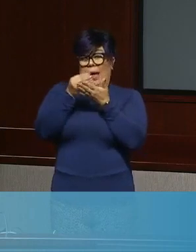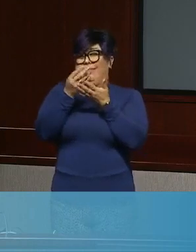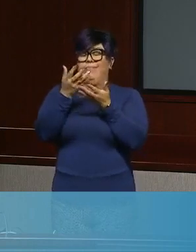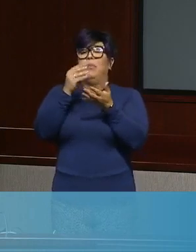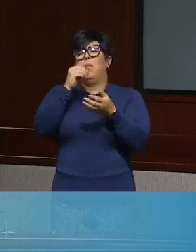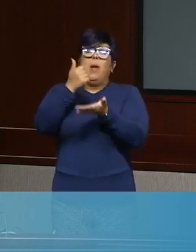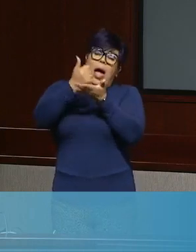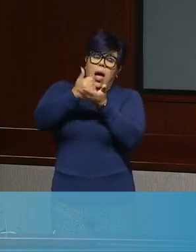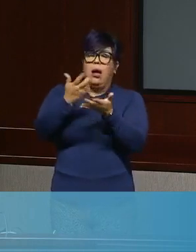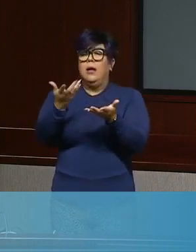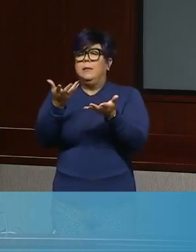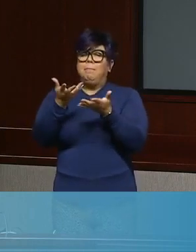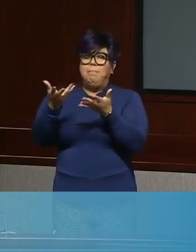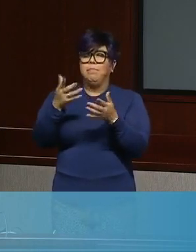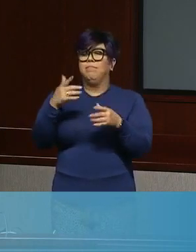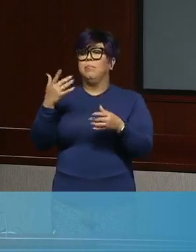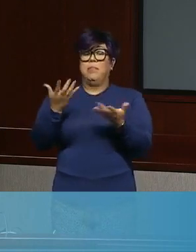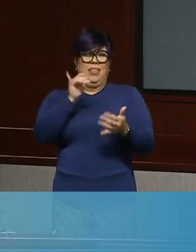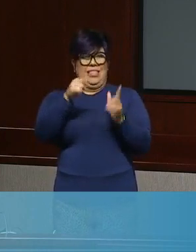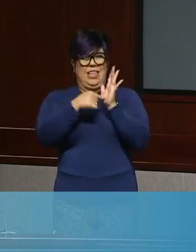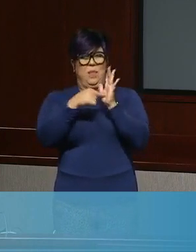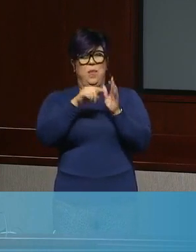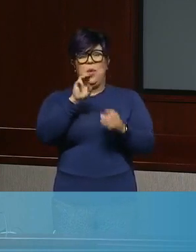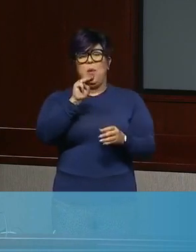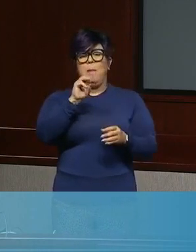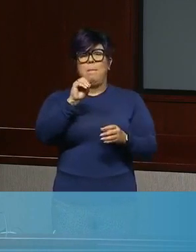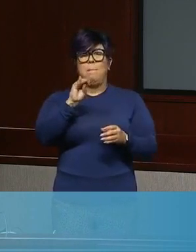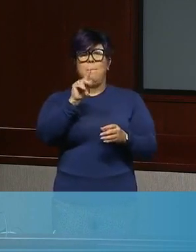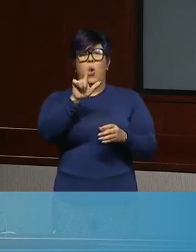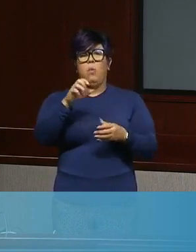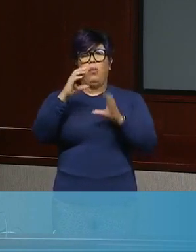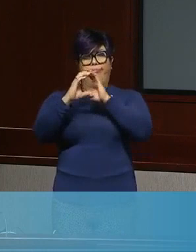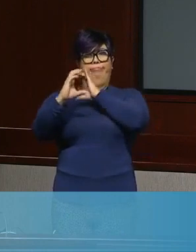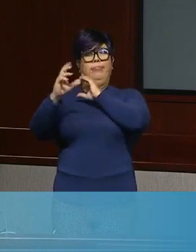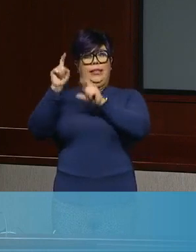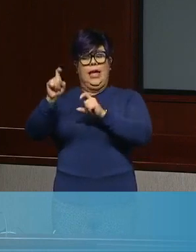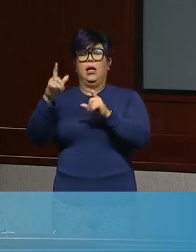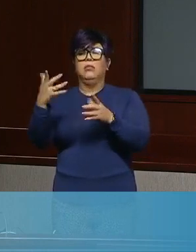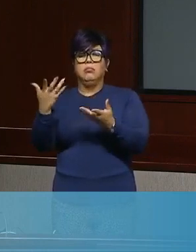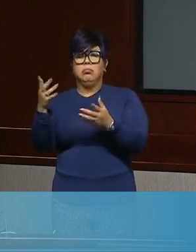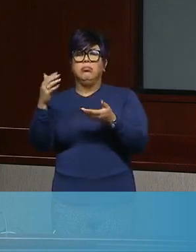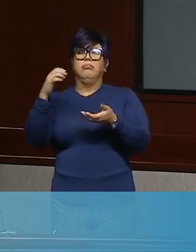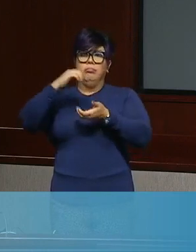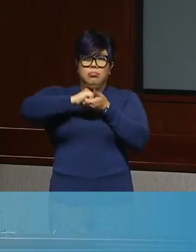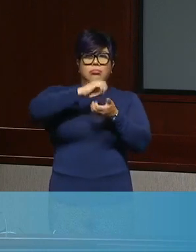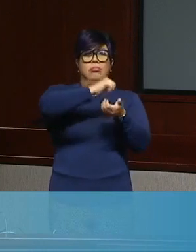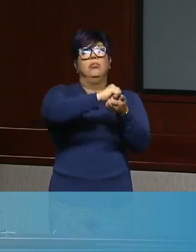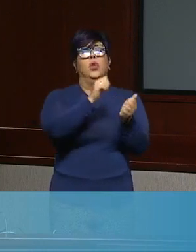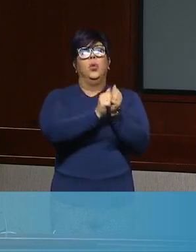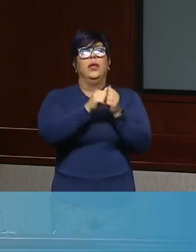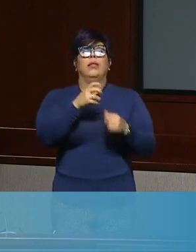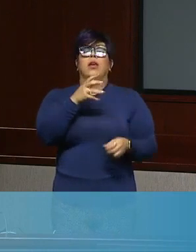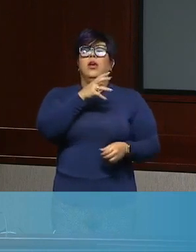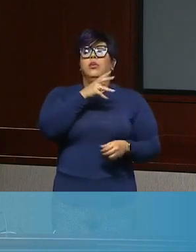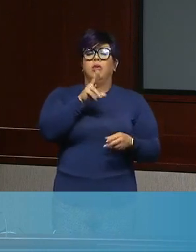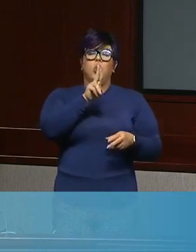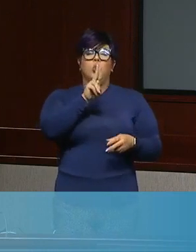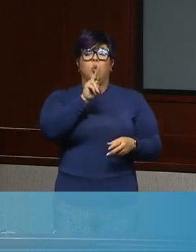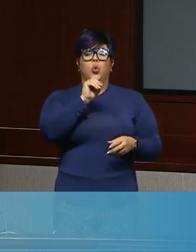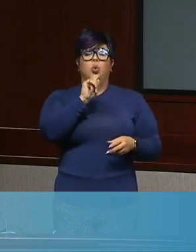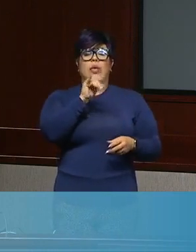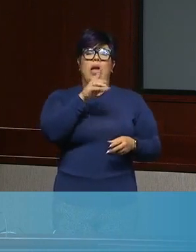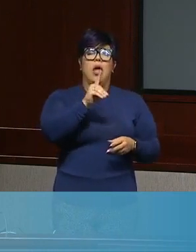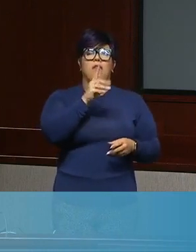program, and it includes partnerships with the Kern County Farm Bureau and United Farm Workers, and we thank them for